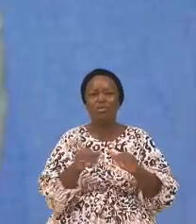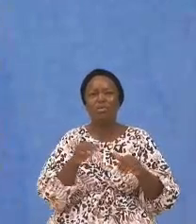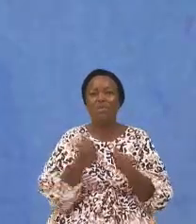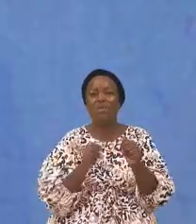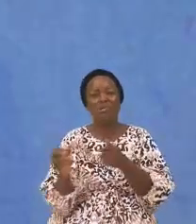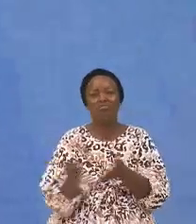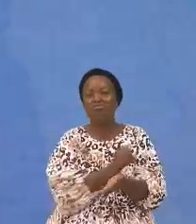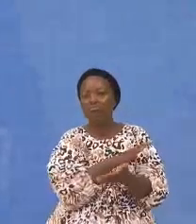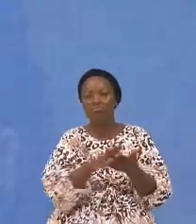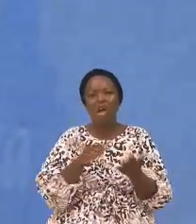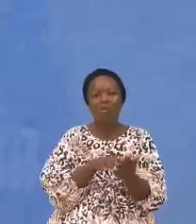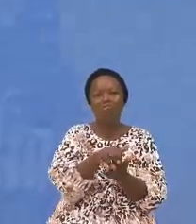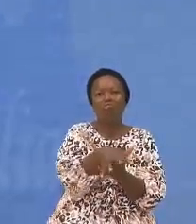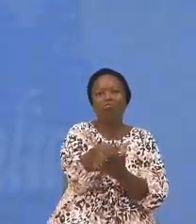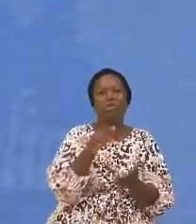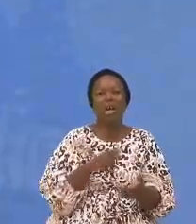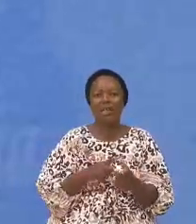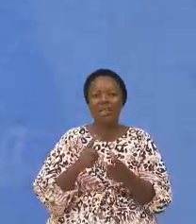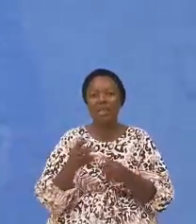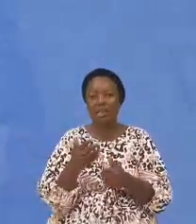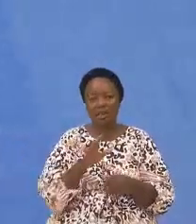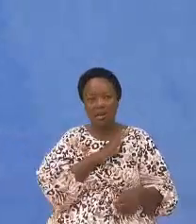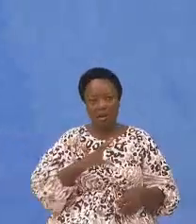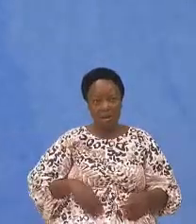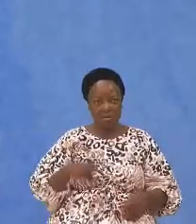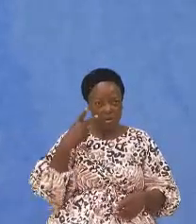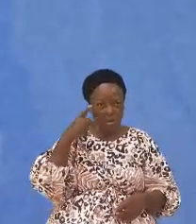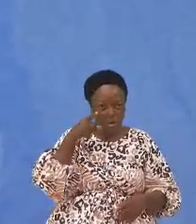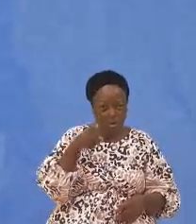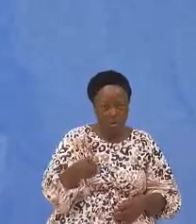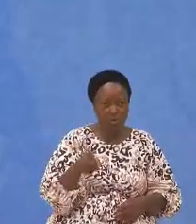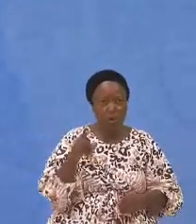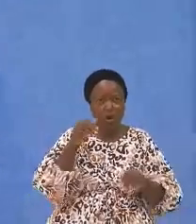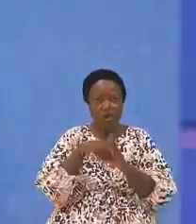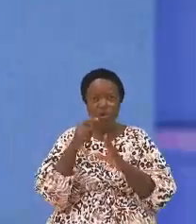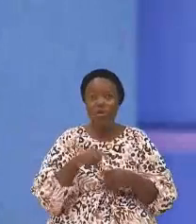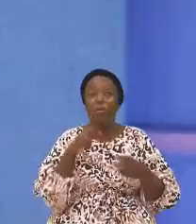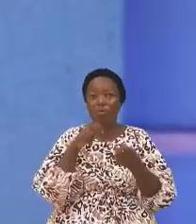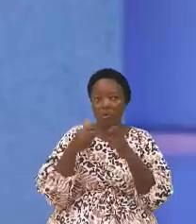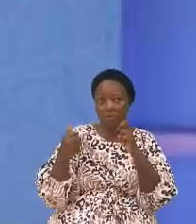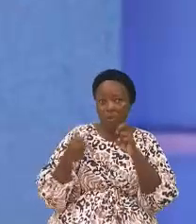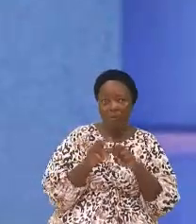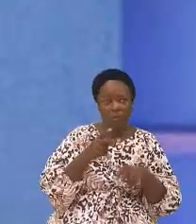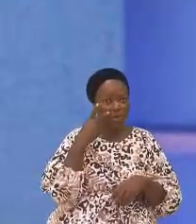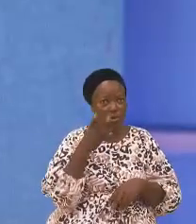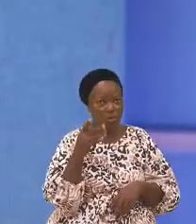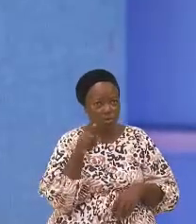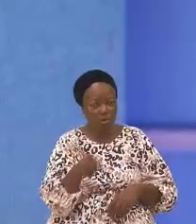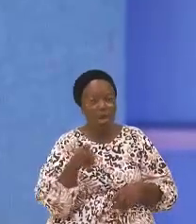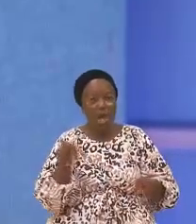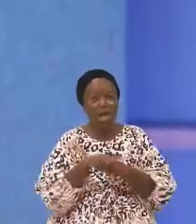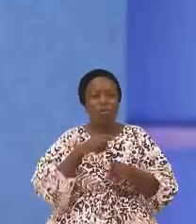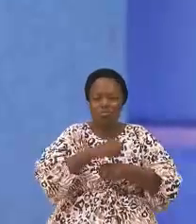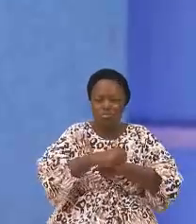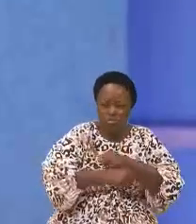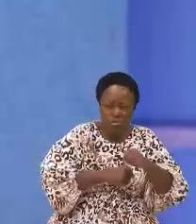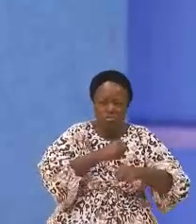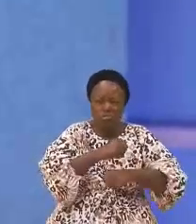again. Everything they do, everything is scattered. And Christ saw you in